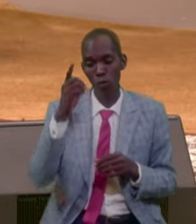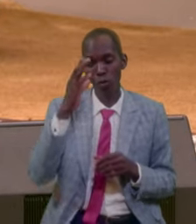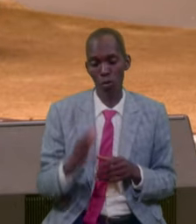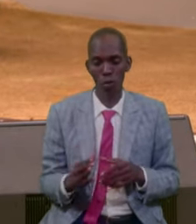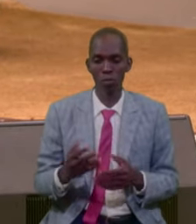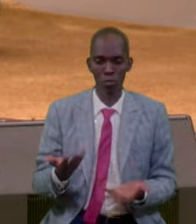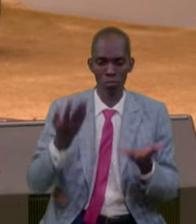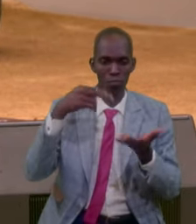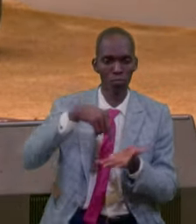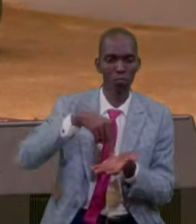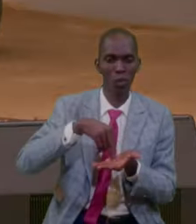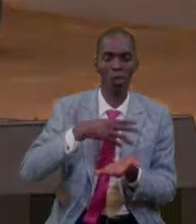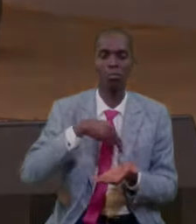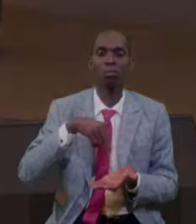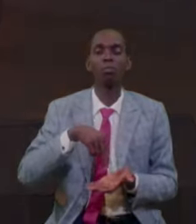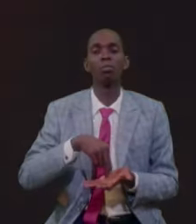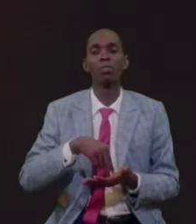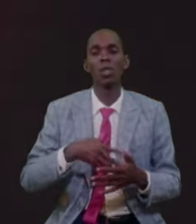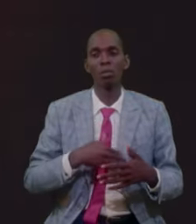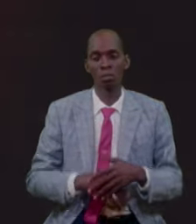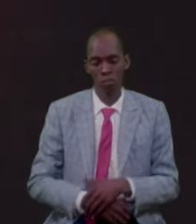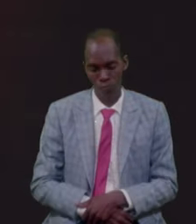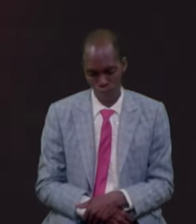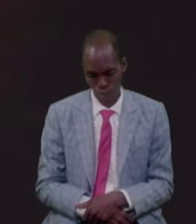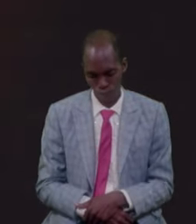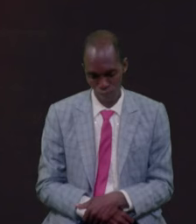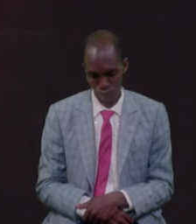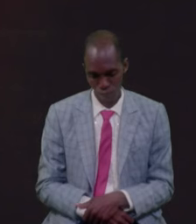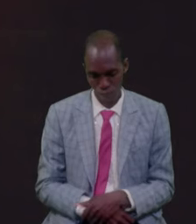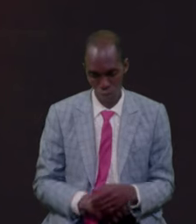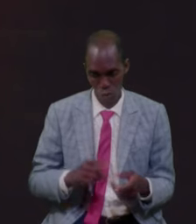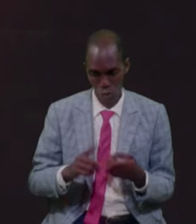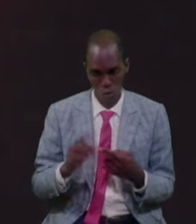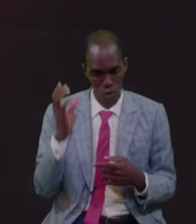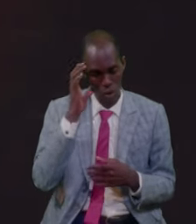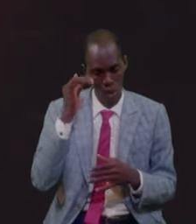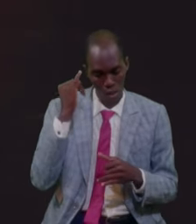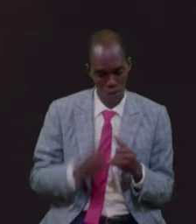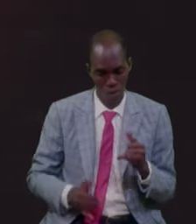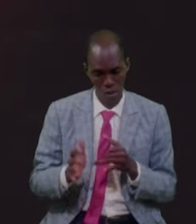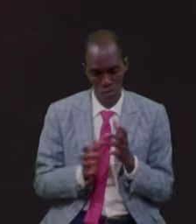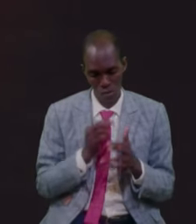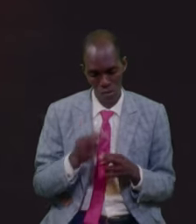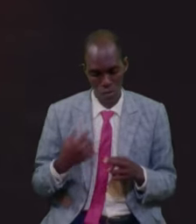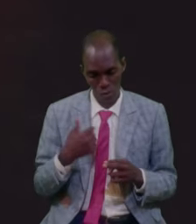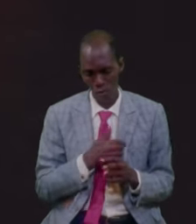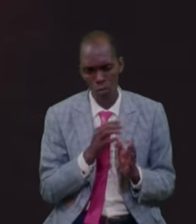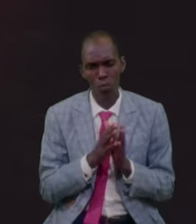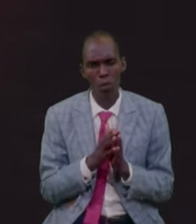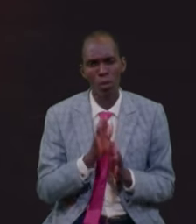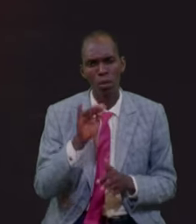stand there and you are waiting for in Jesus' name we pray. Have you